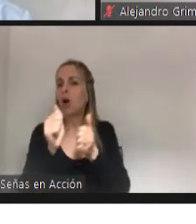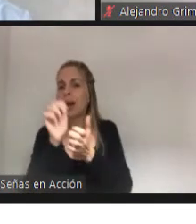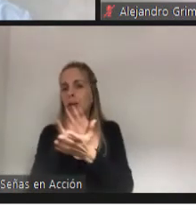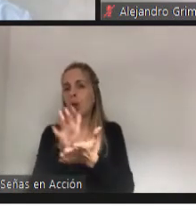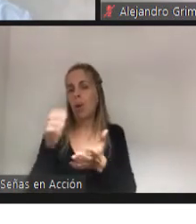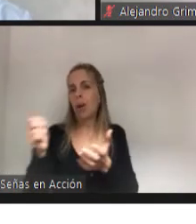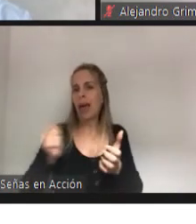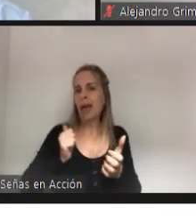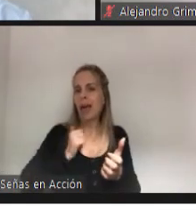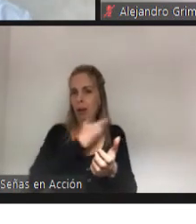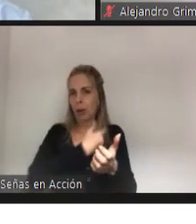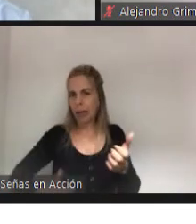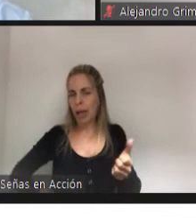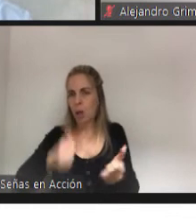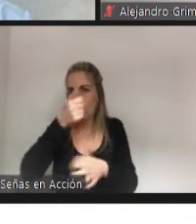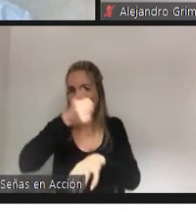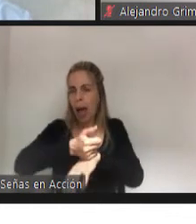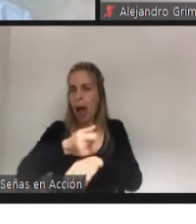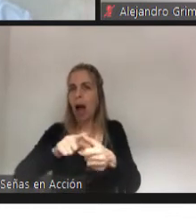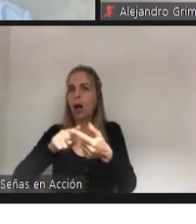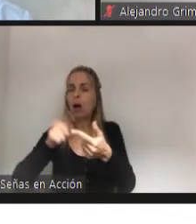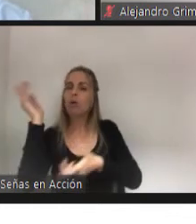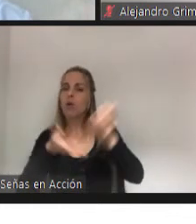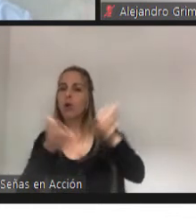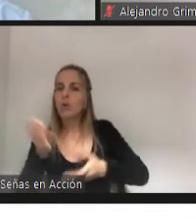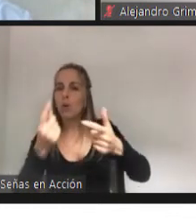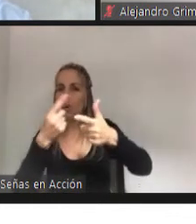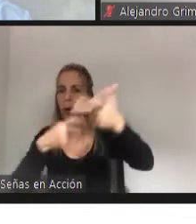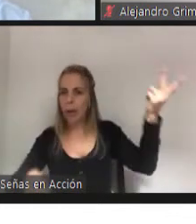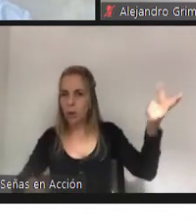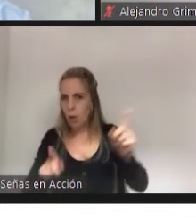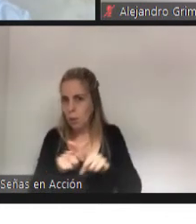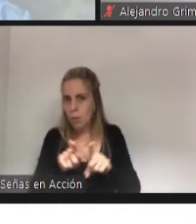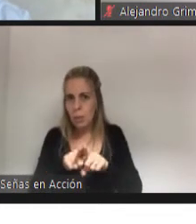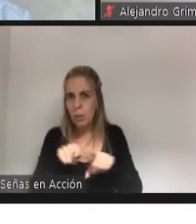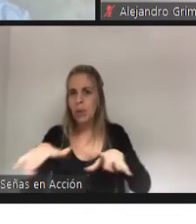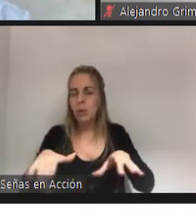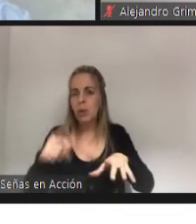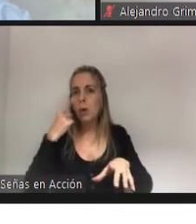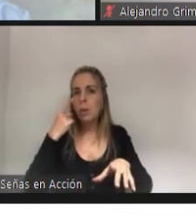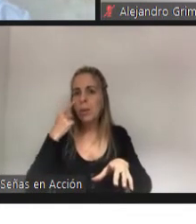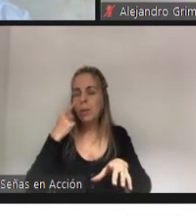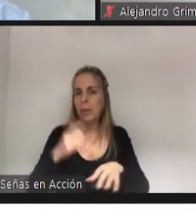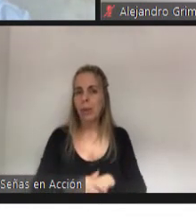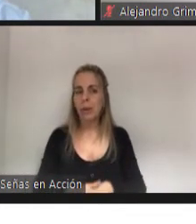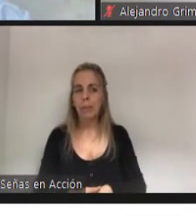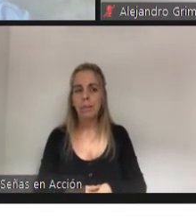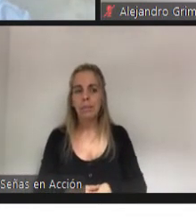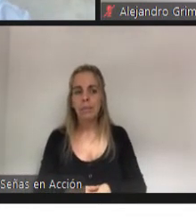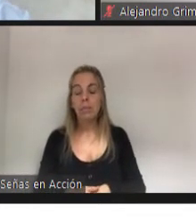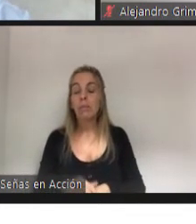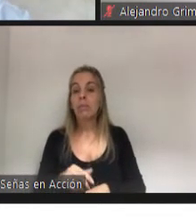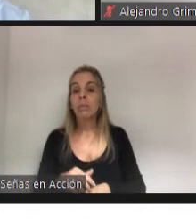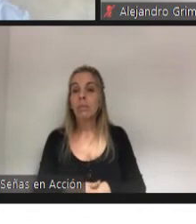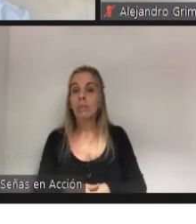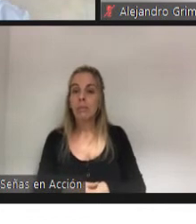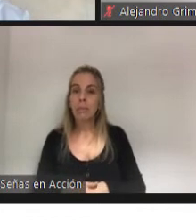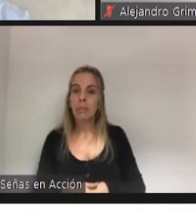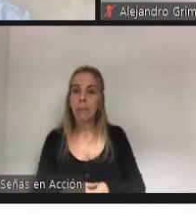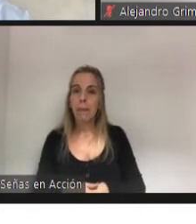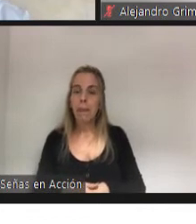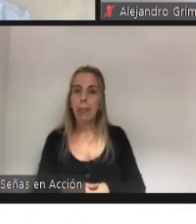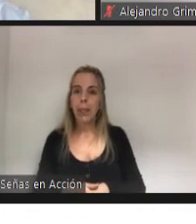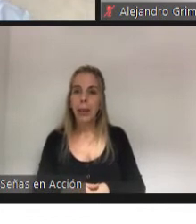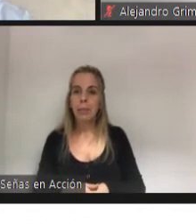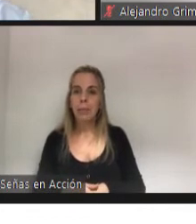was a dictatorship, there was some torture. I mean, all the discussions that we had been living through at that time. So